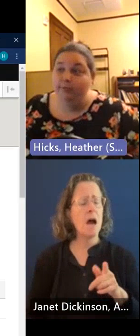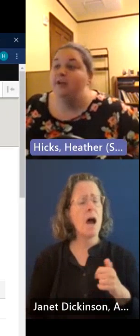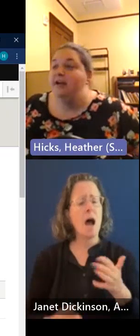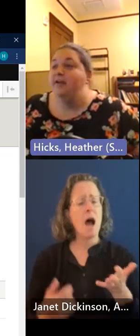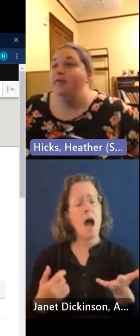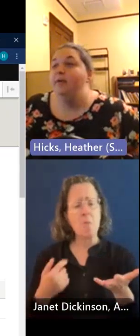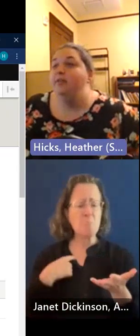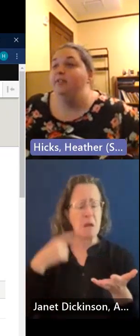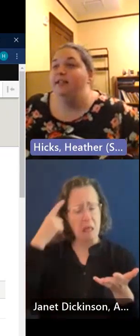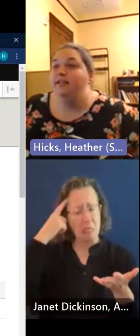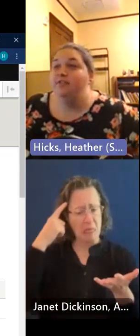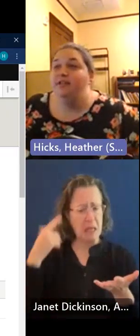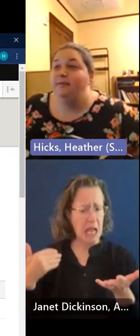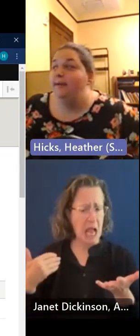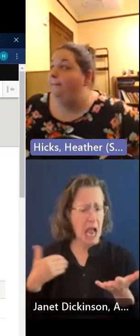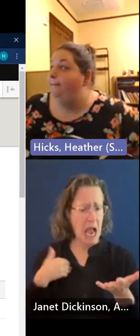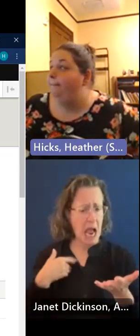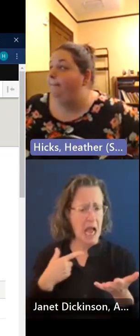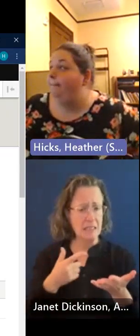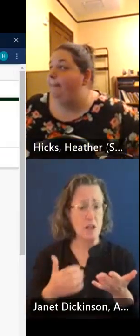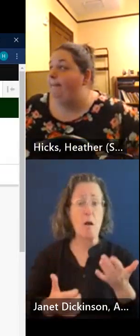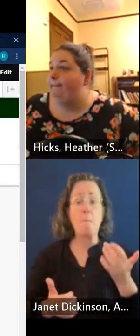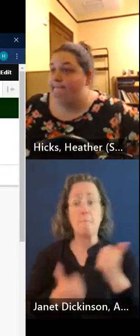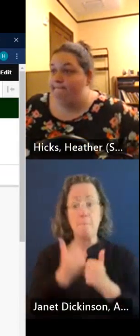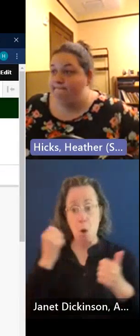very few, the most things you need to update.